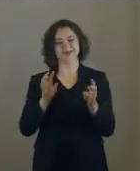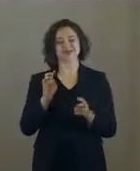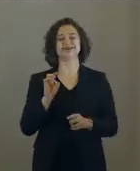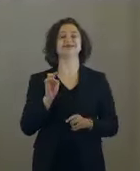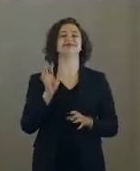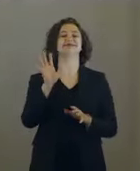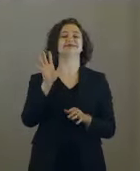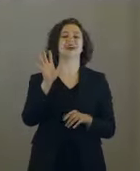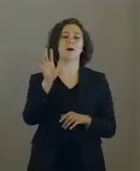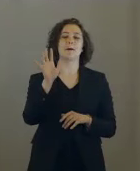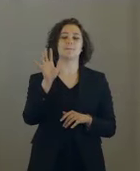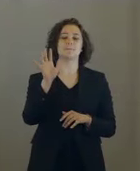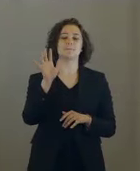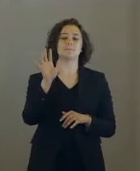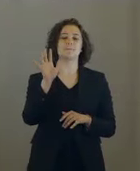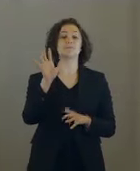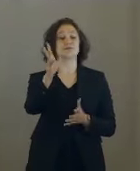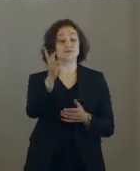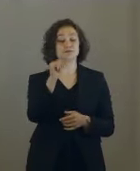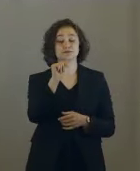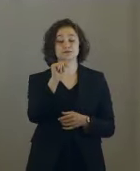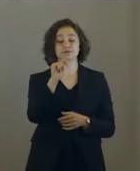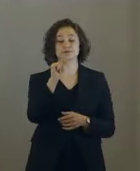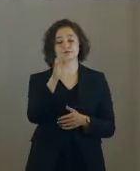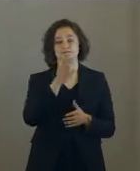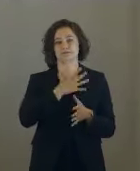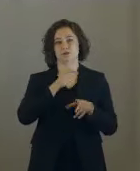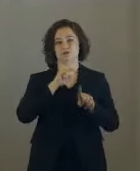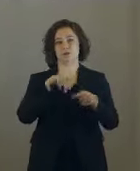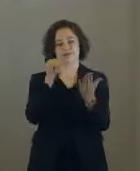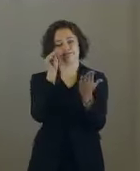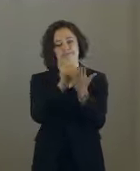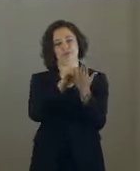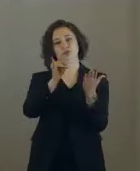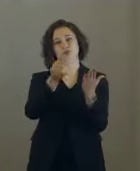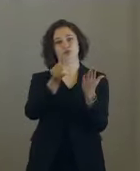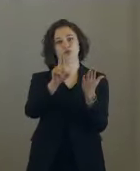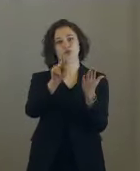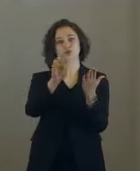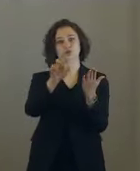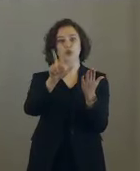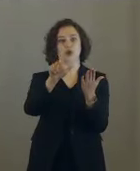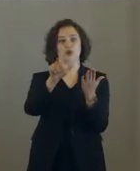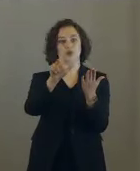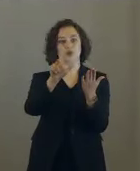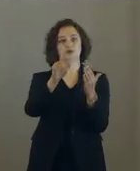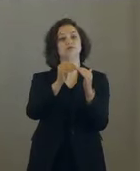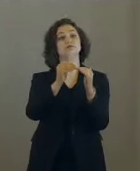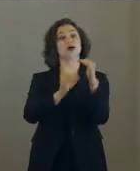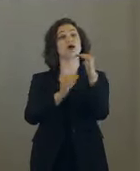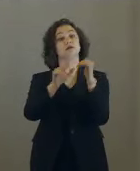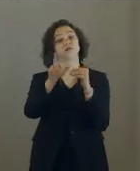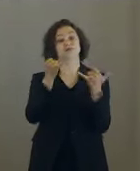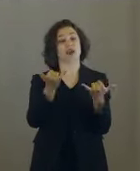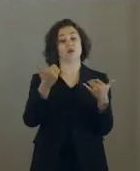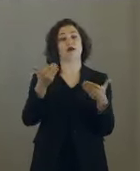All right. As I noted in my report, as of June 23rd, we're up to 206 full-time